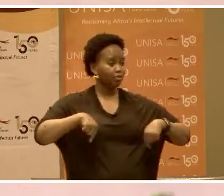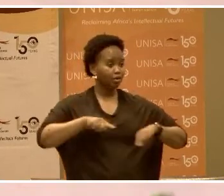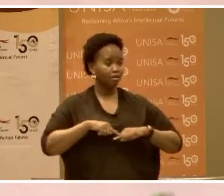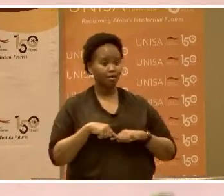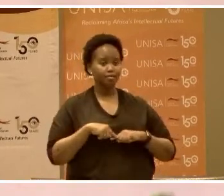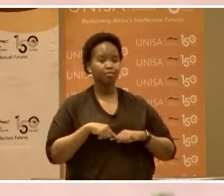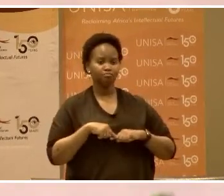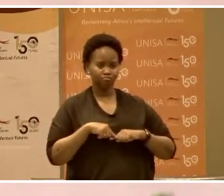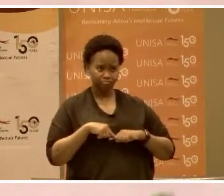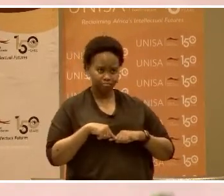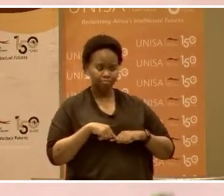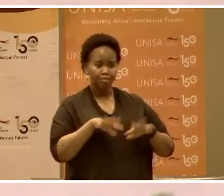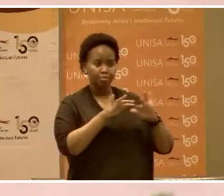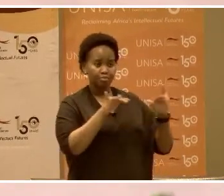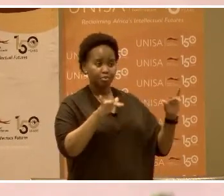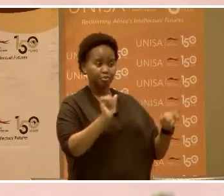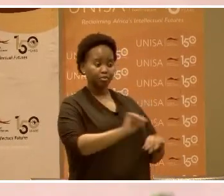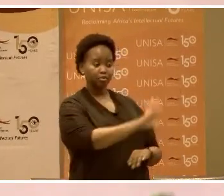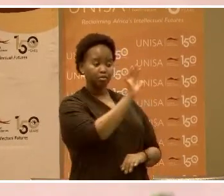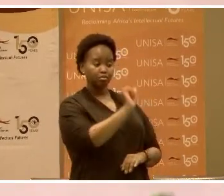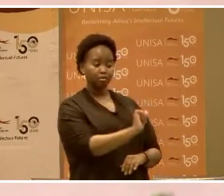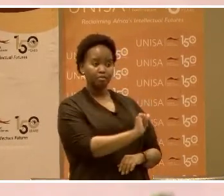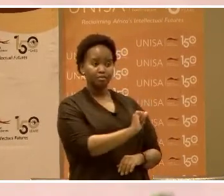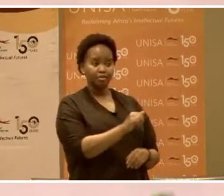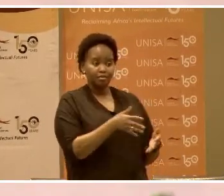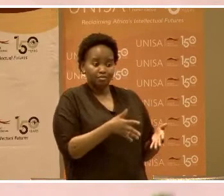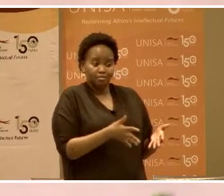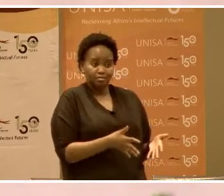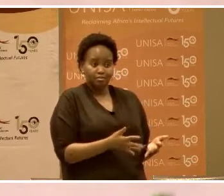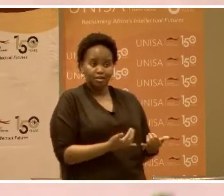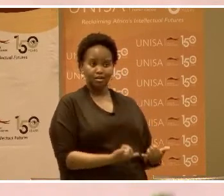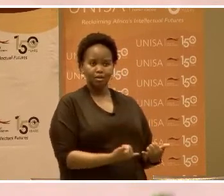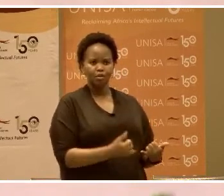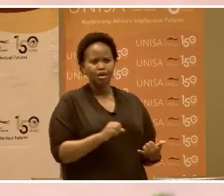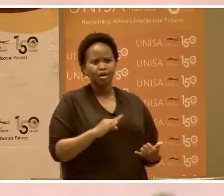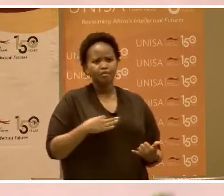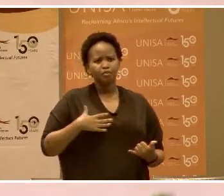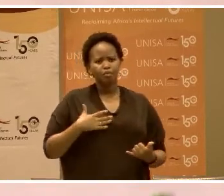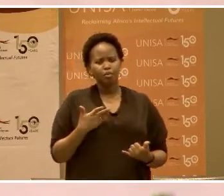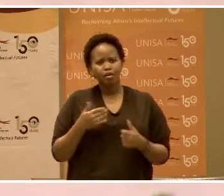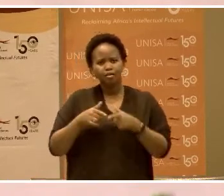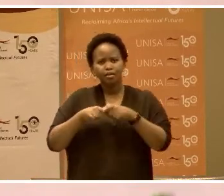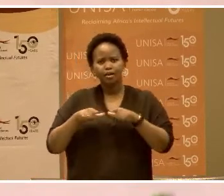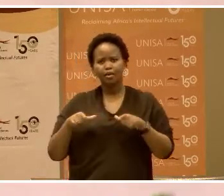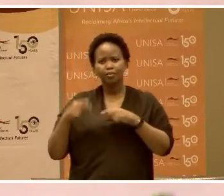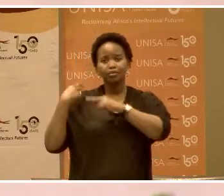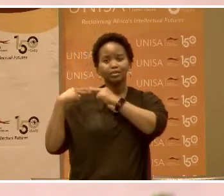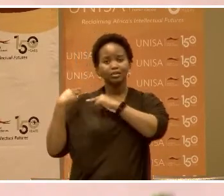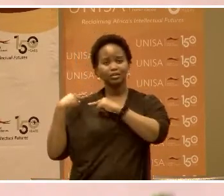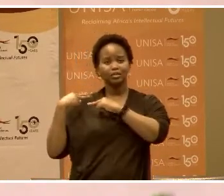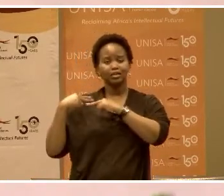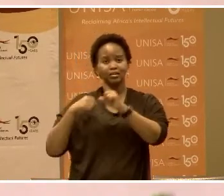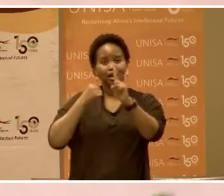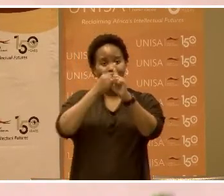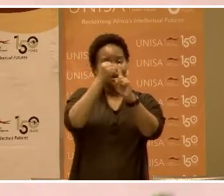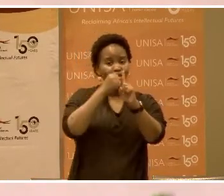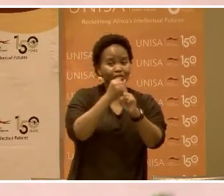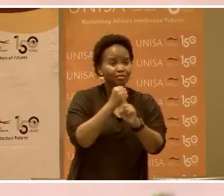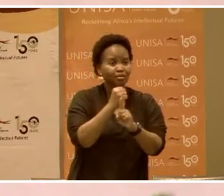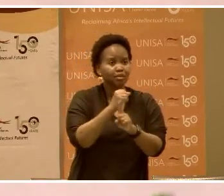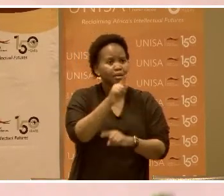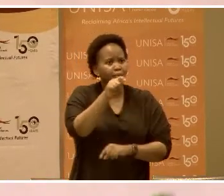citizens of this country, and also as activists of our indigenous languages, to make sure that we